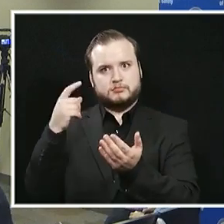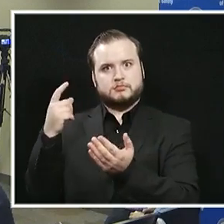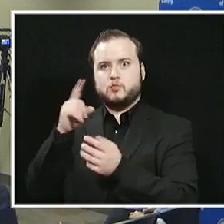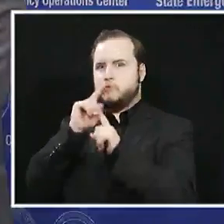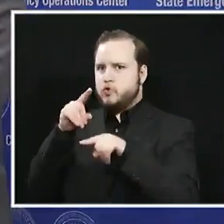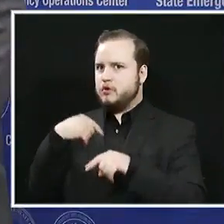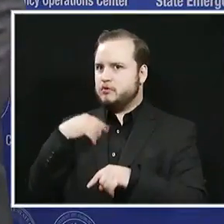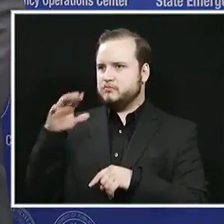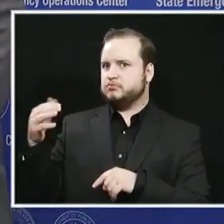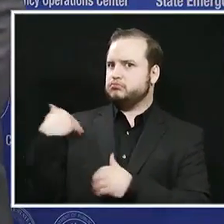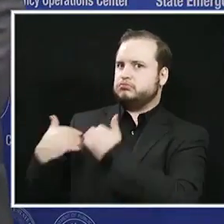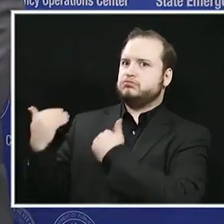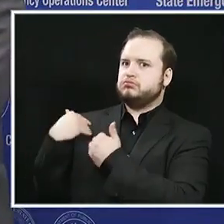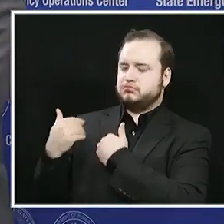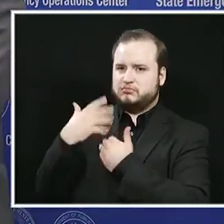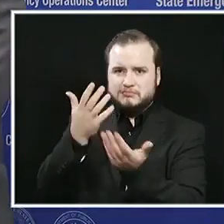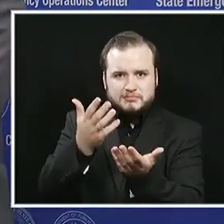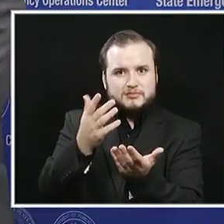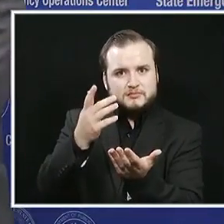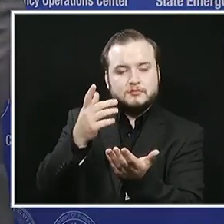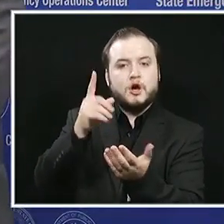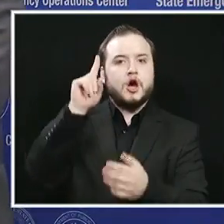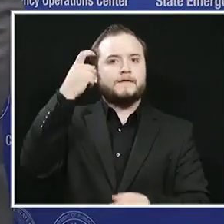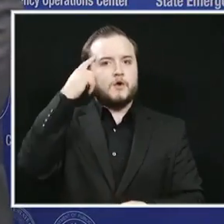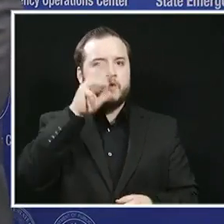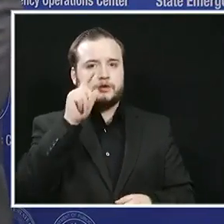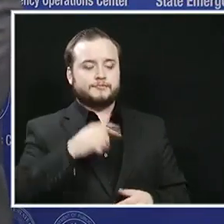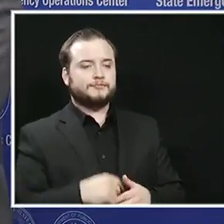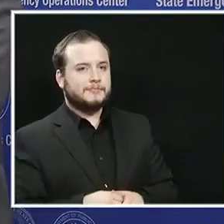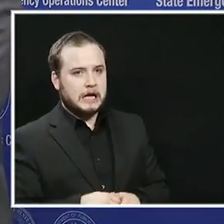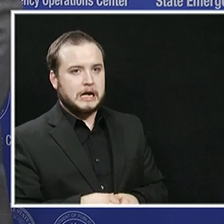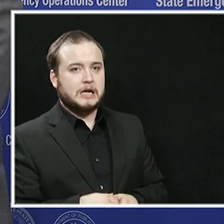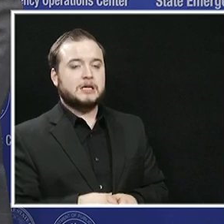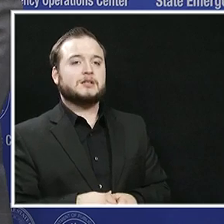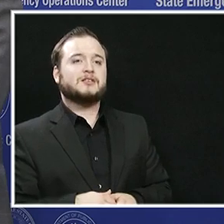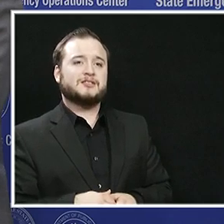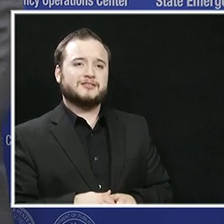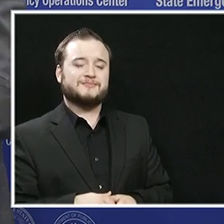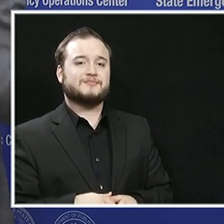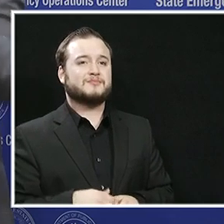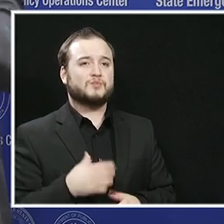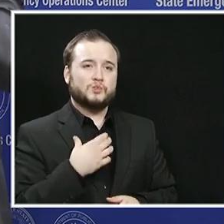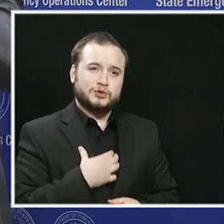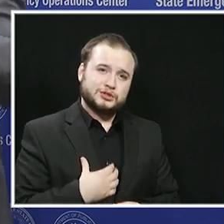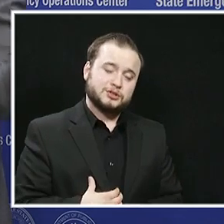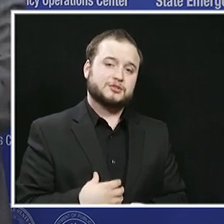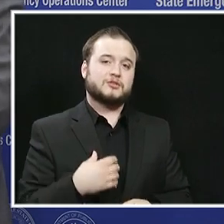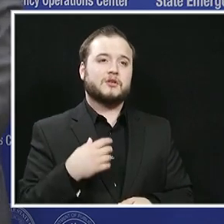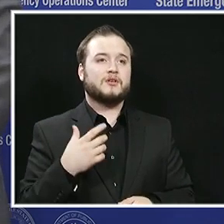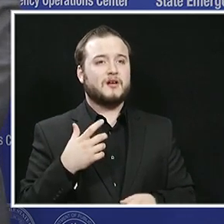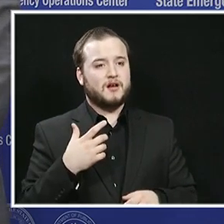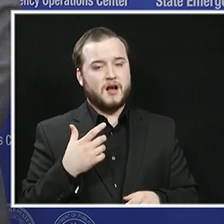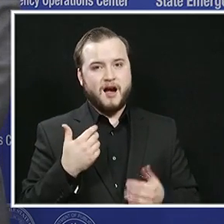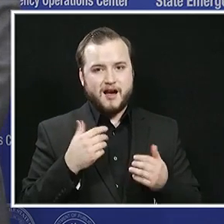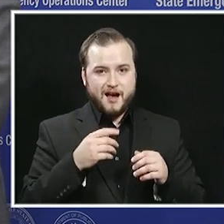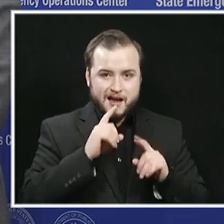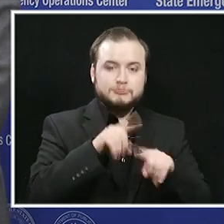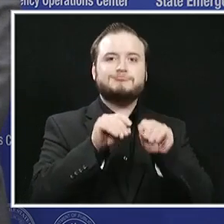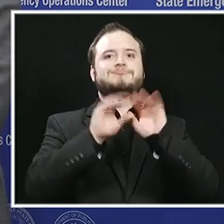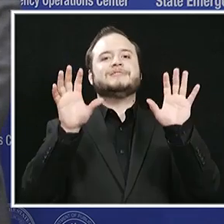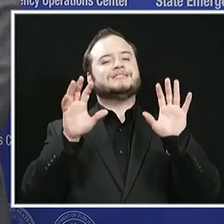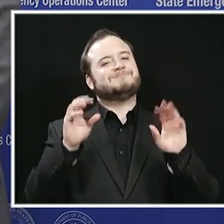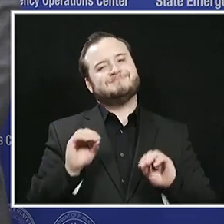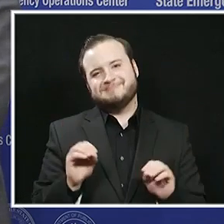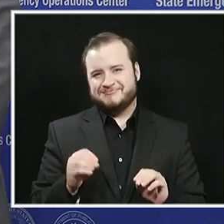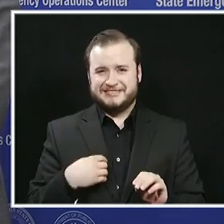graduations? I wish I didn't have vagueness in this. I think the problem is that there is no clear cut. I don't know what those numbers will look like tomorrow or